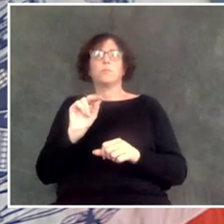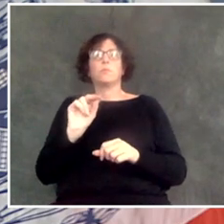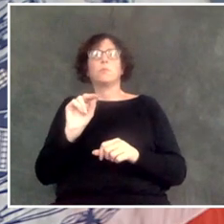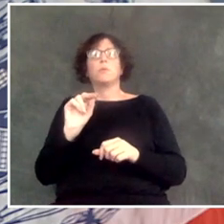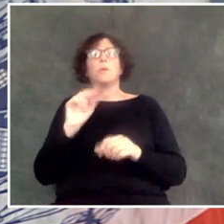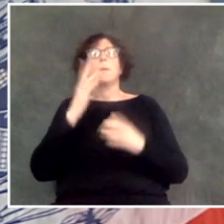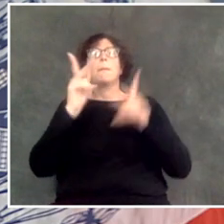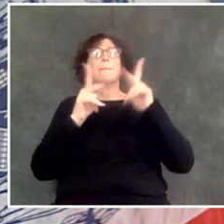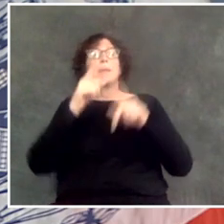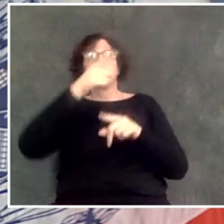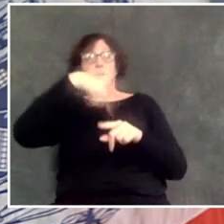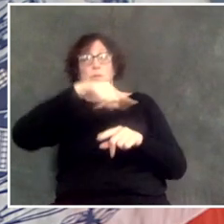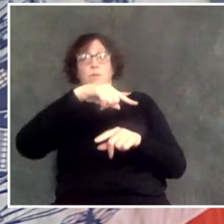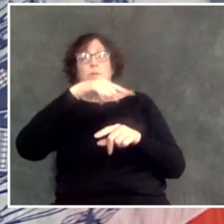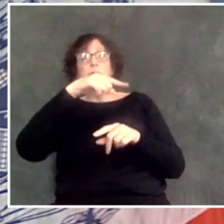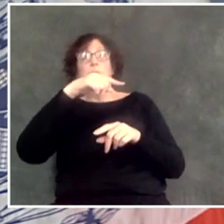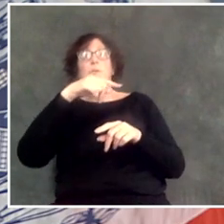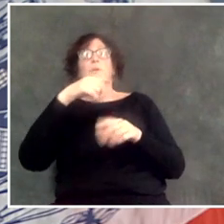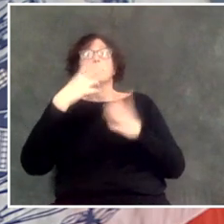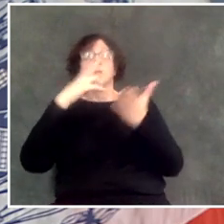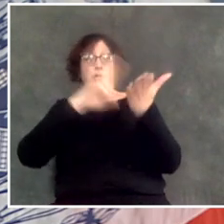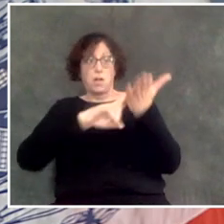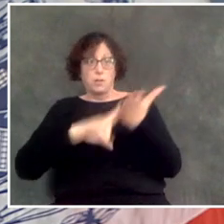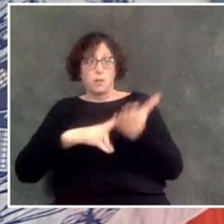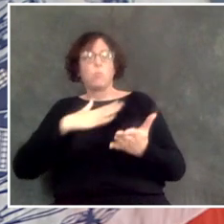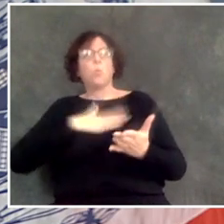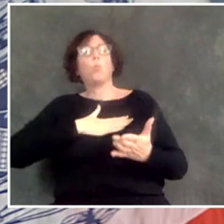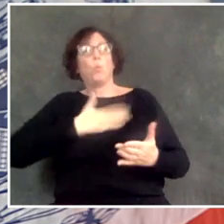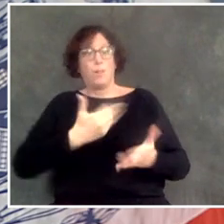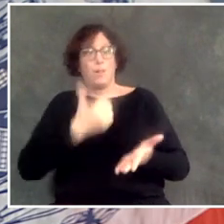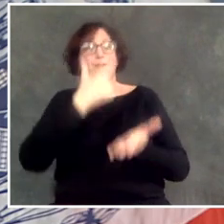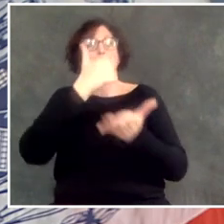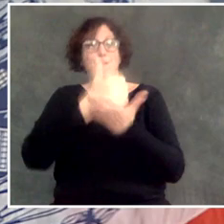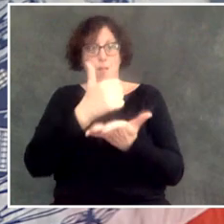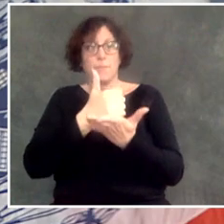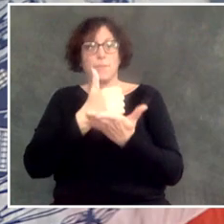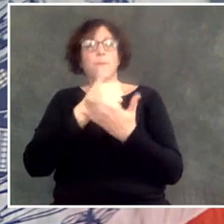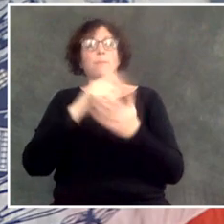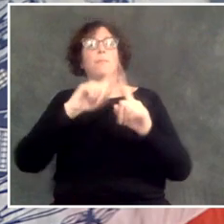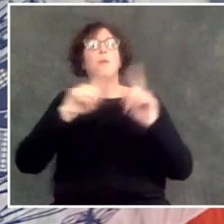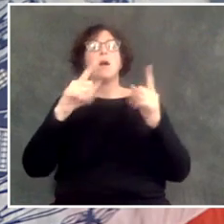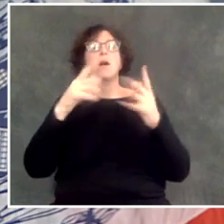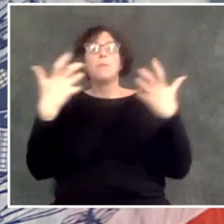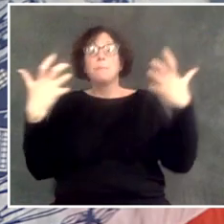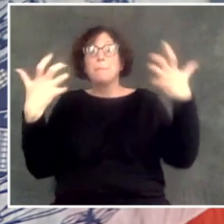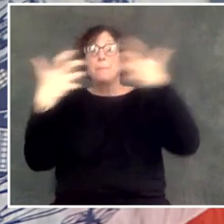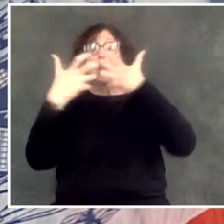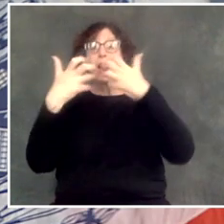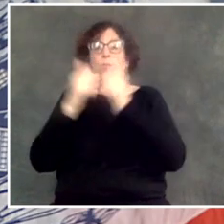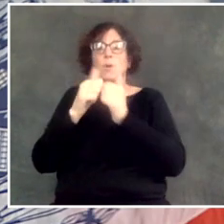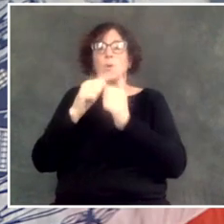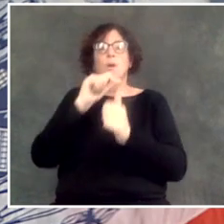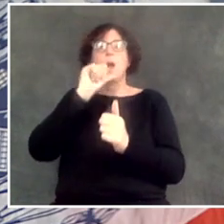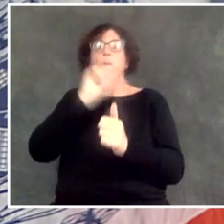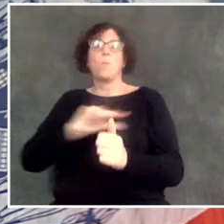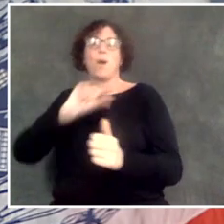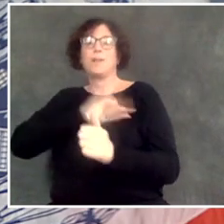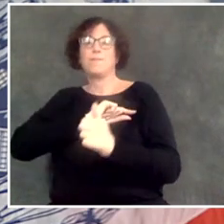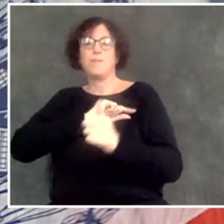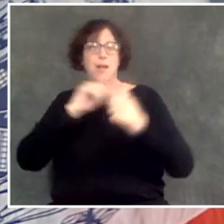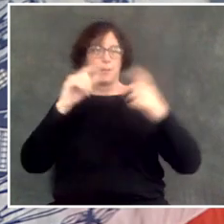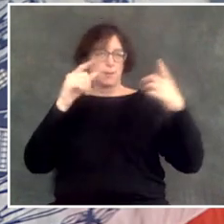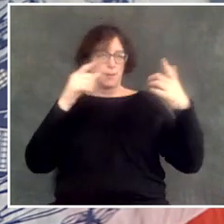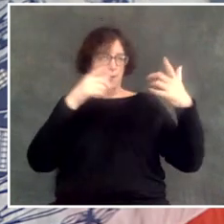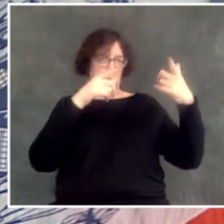help, but some of them, because of their professional experience or background or maybe their own health reality, some of